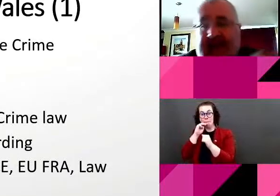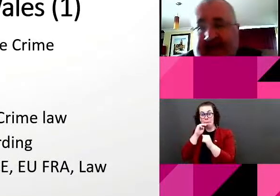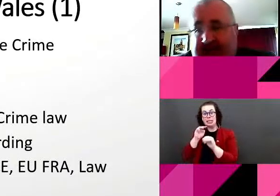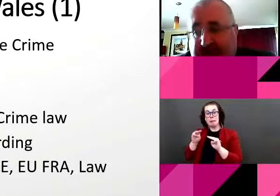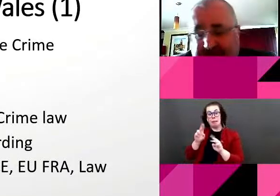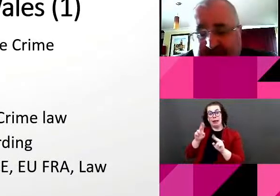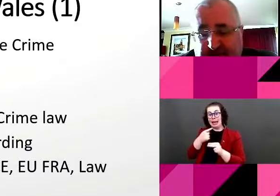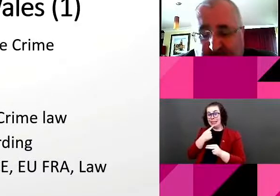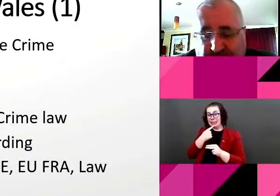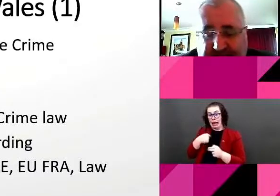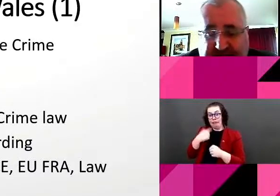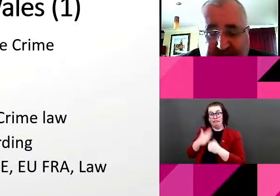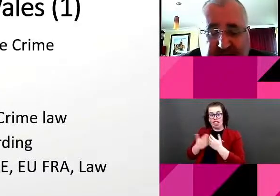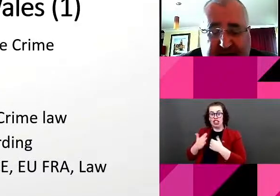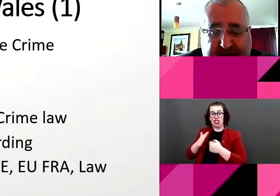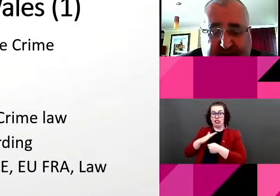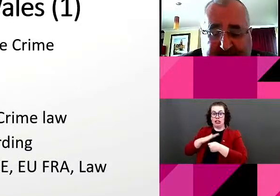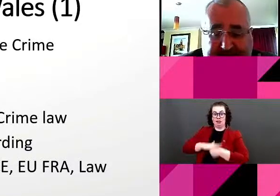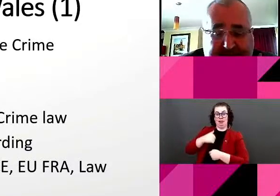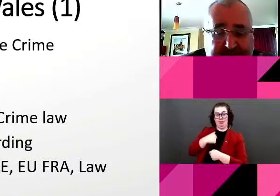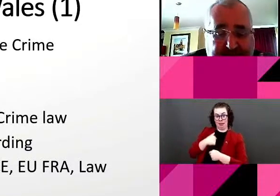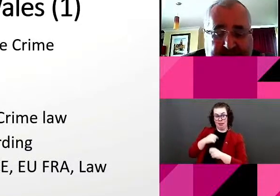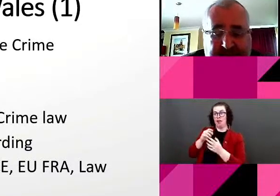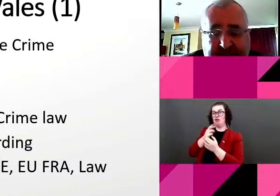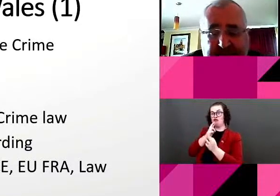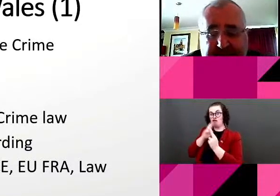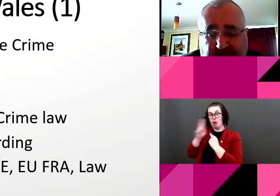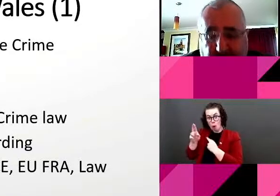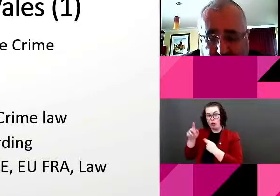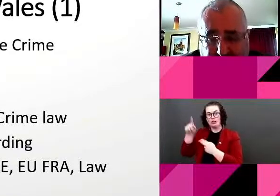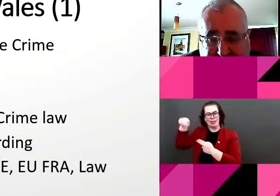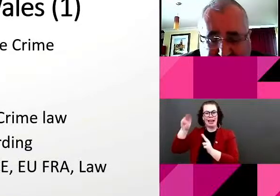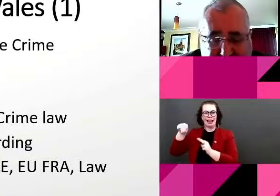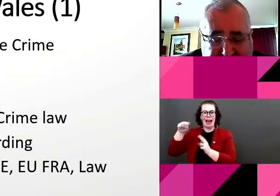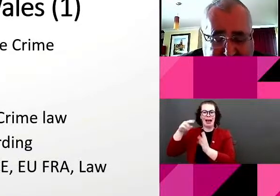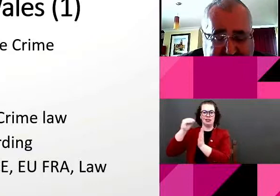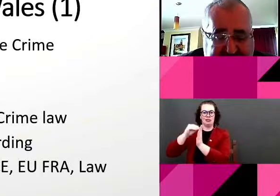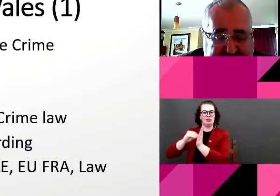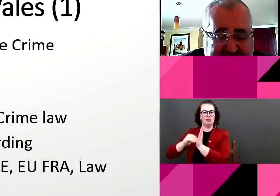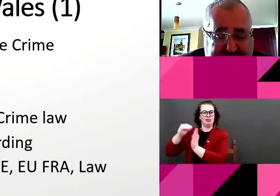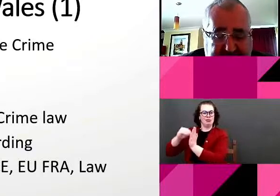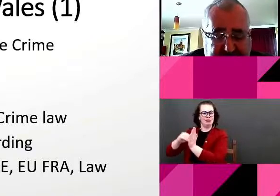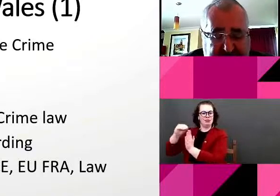place, that enables reporting to take place. So